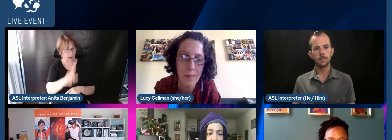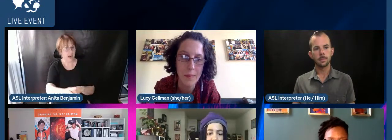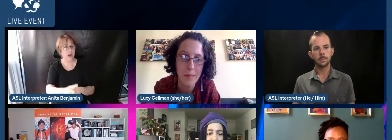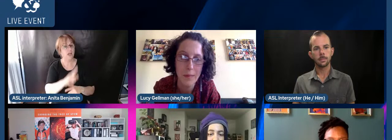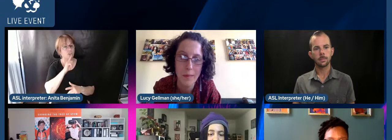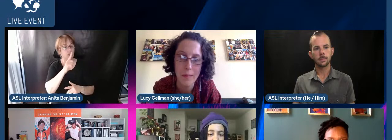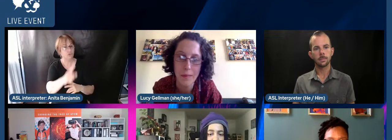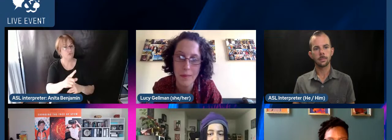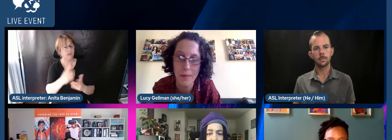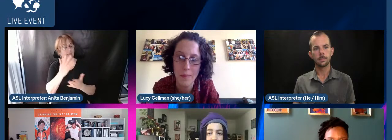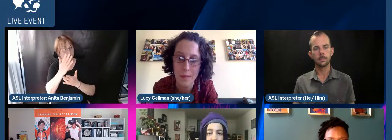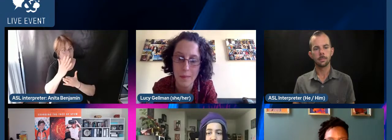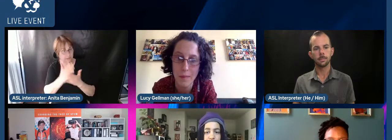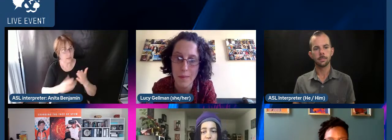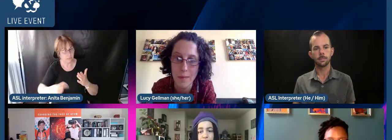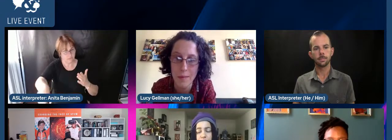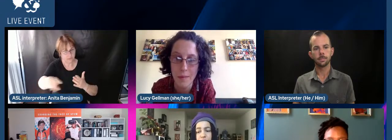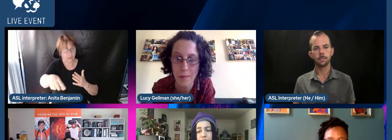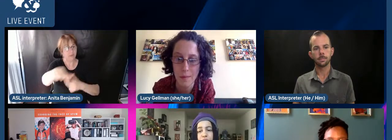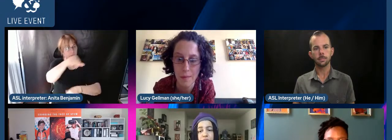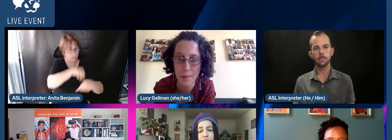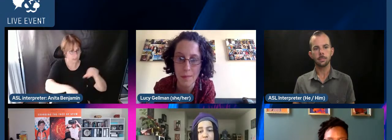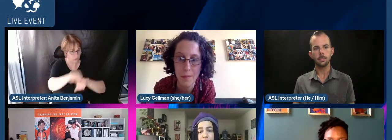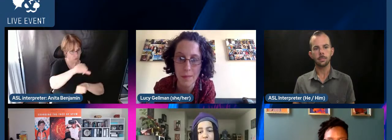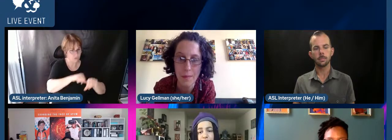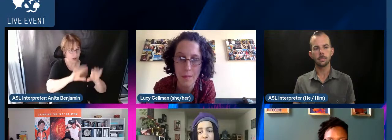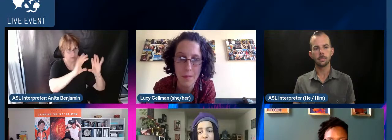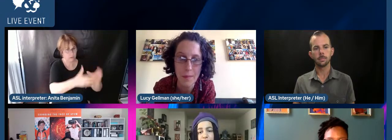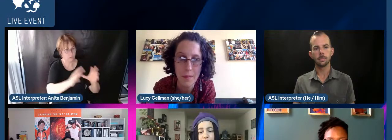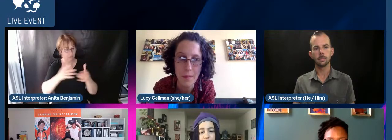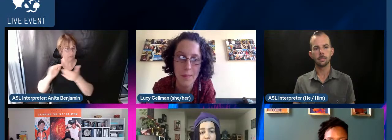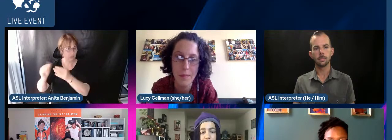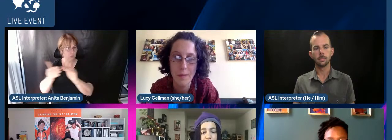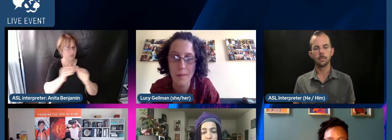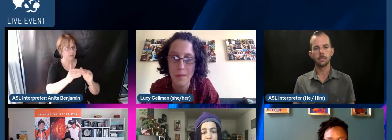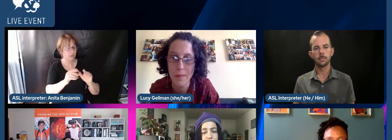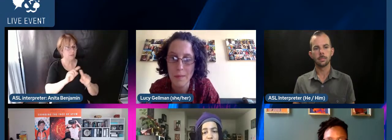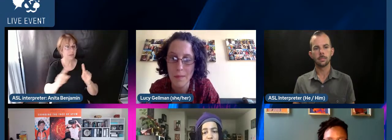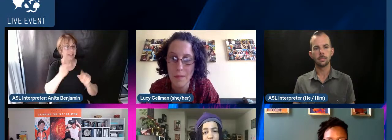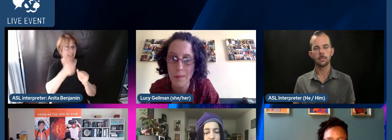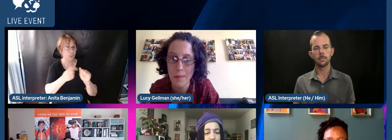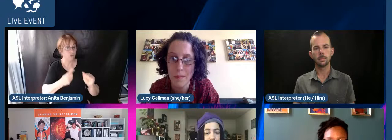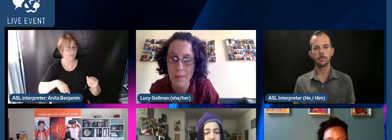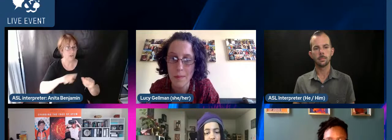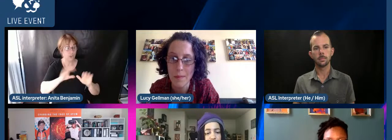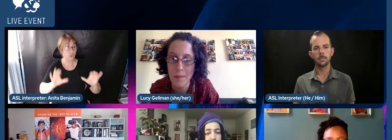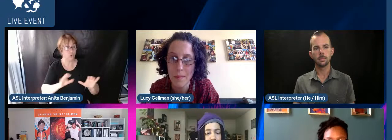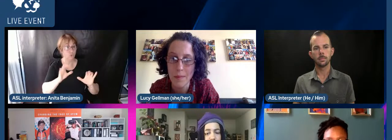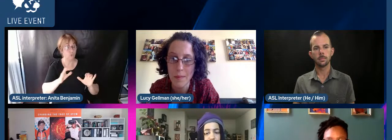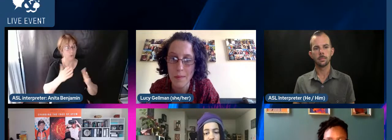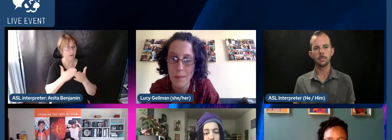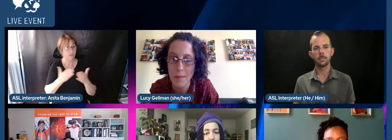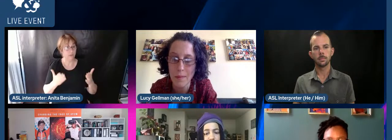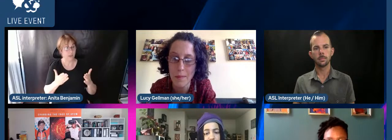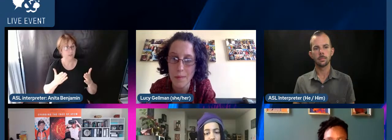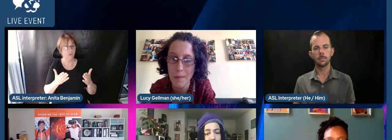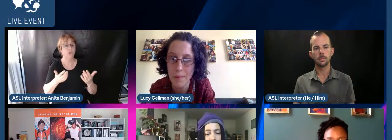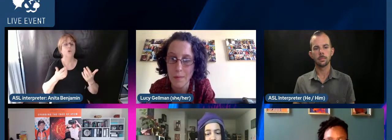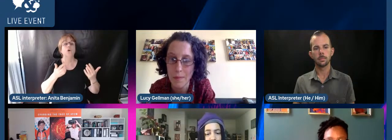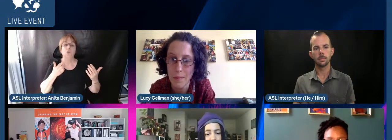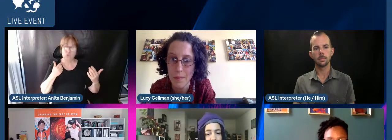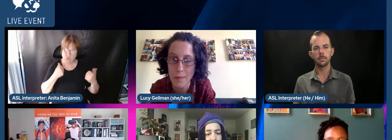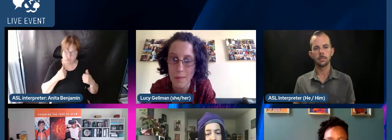any community that I interact with. But each of us are doing things to change the